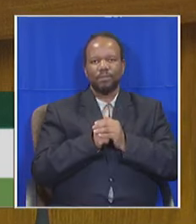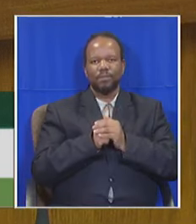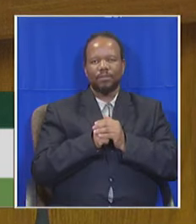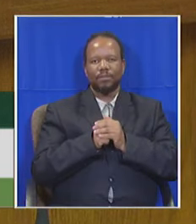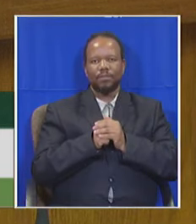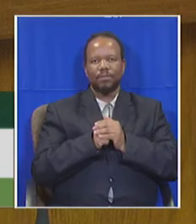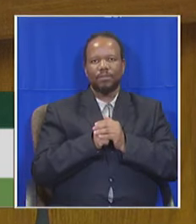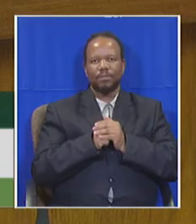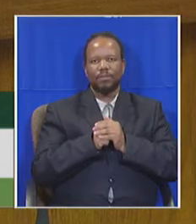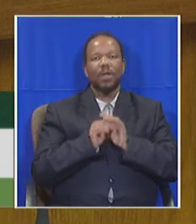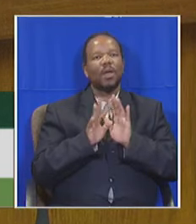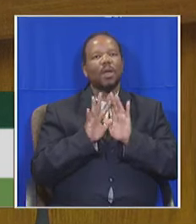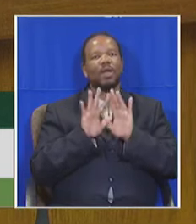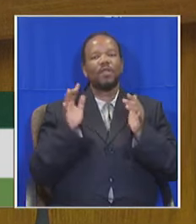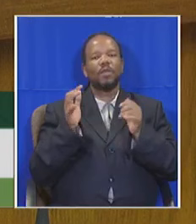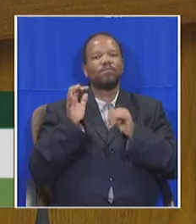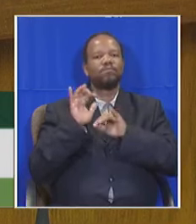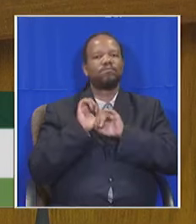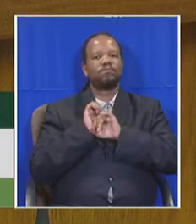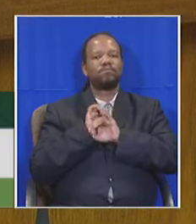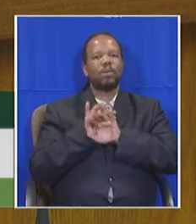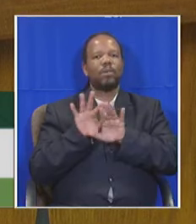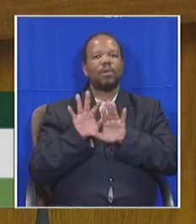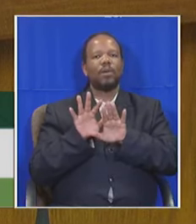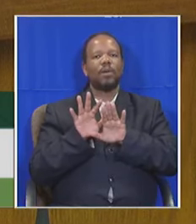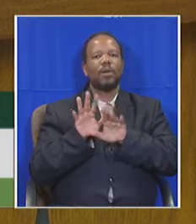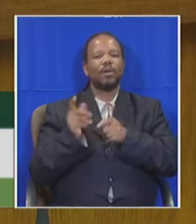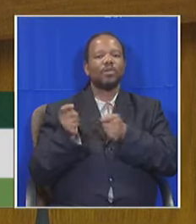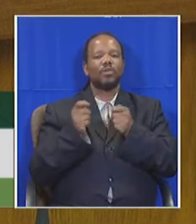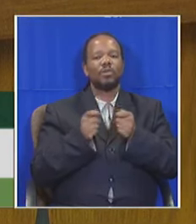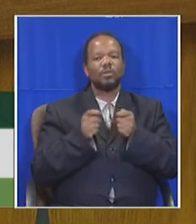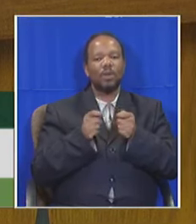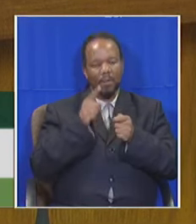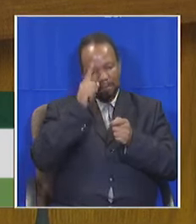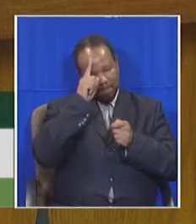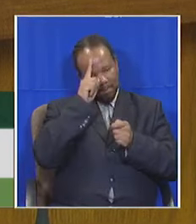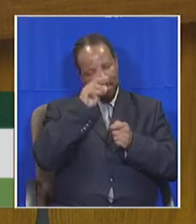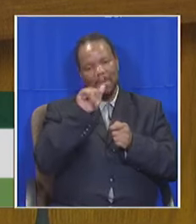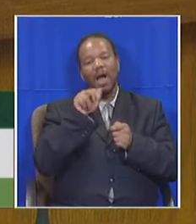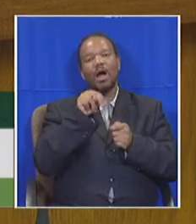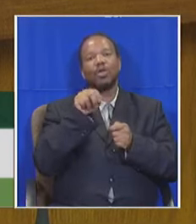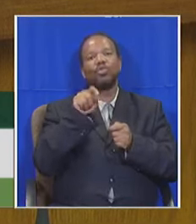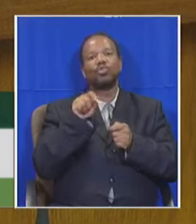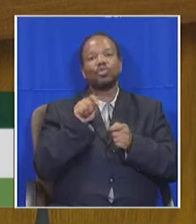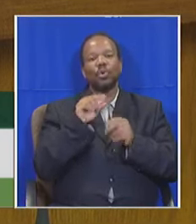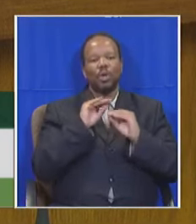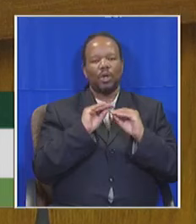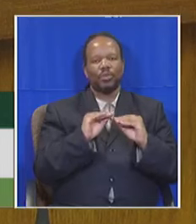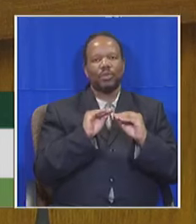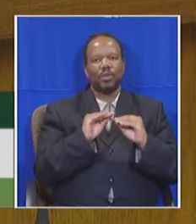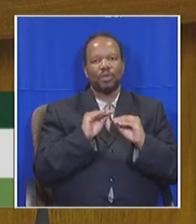the uprising related to the introduction of Bantu education and the introduction